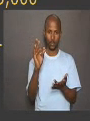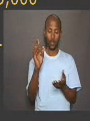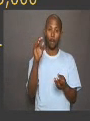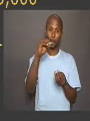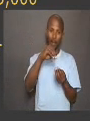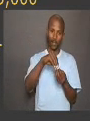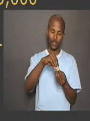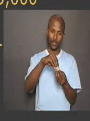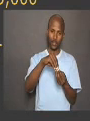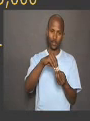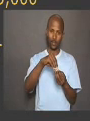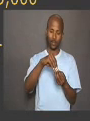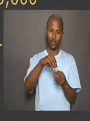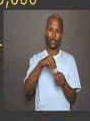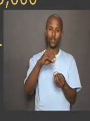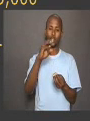16,800 plus